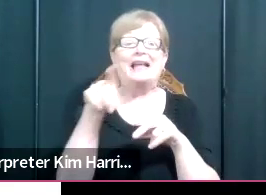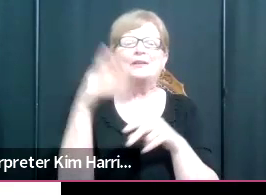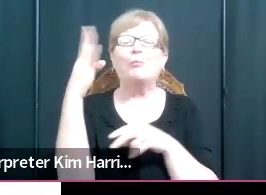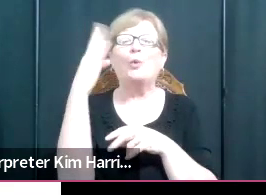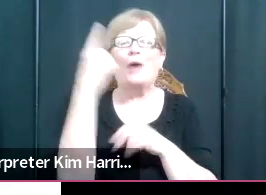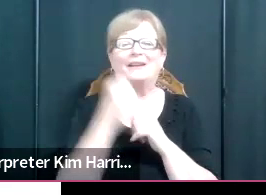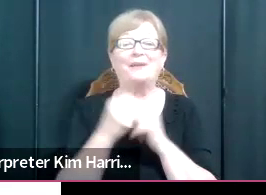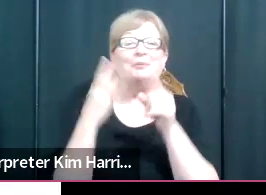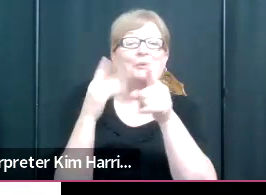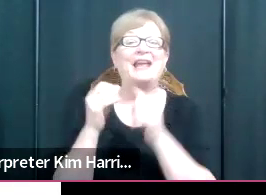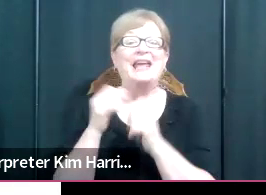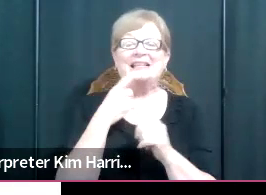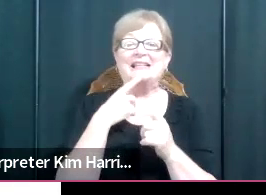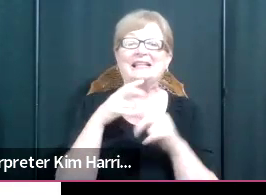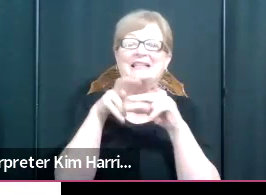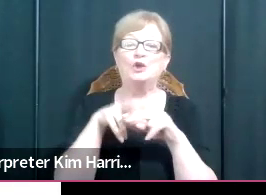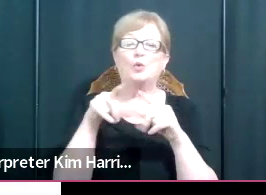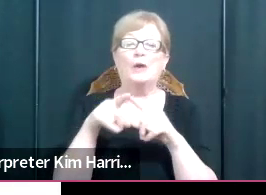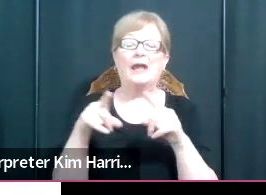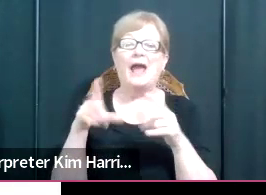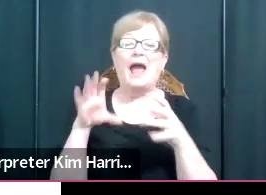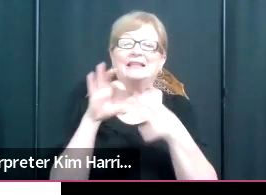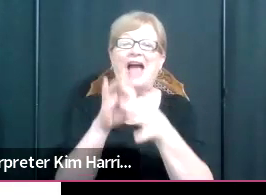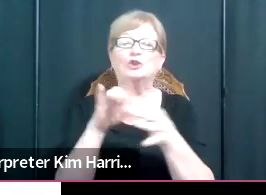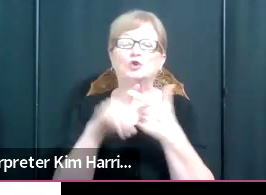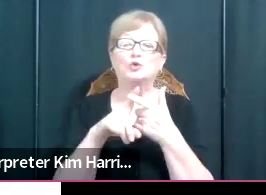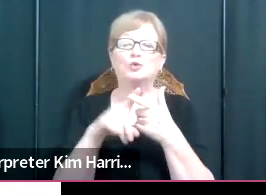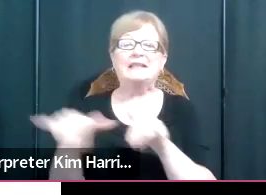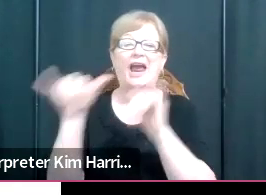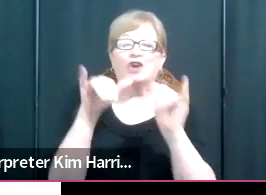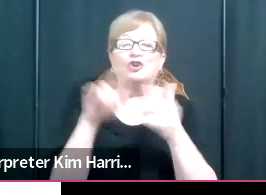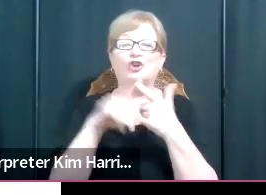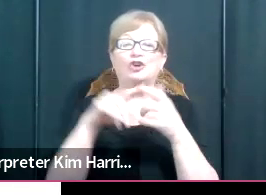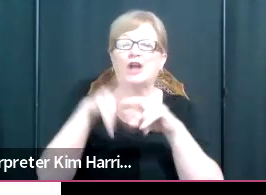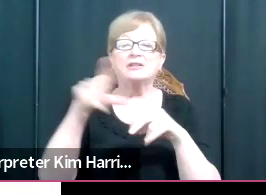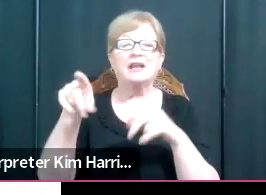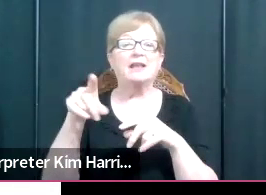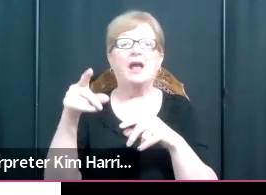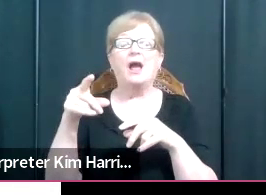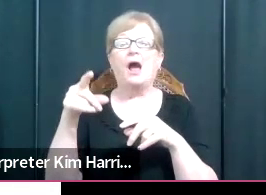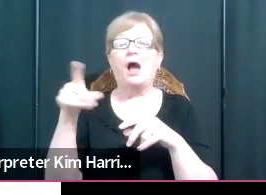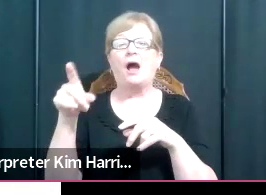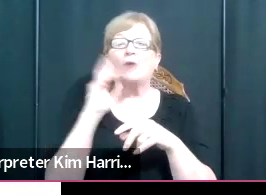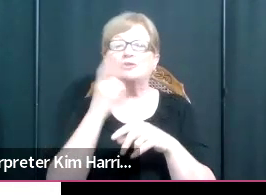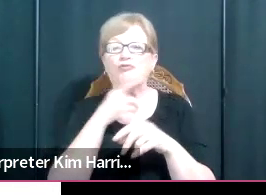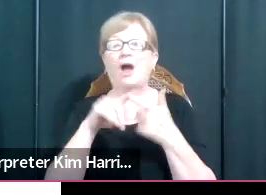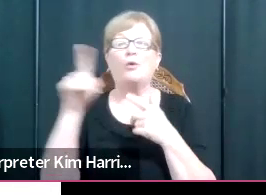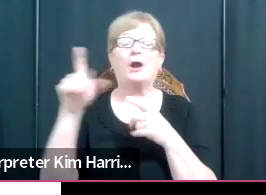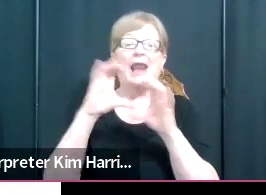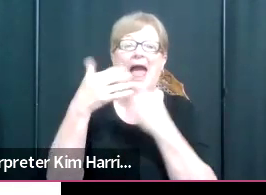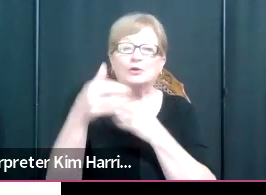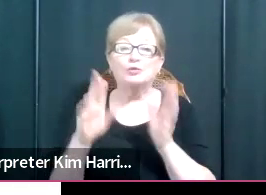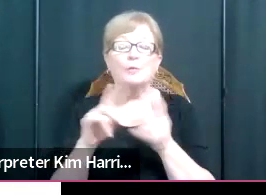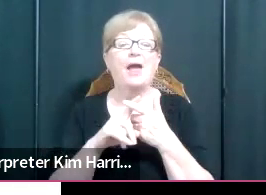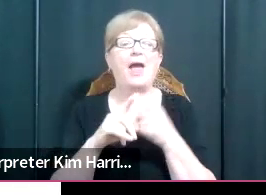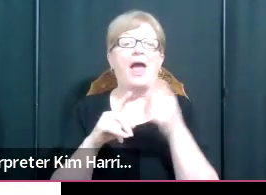is a seat that you can attach to standard chairs at homes, restaurants, classrooms, whatever. And it has